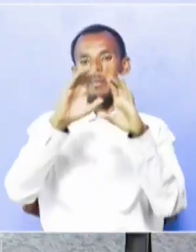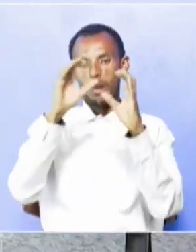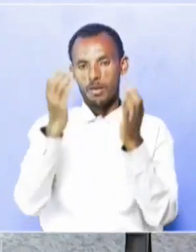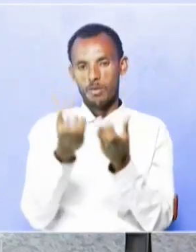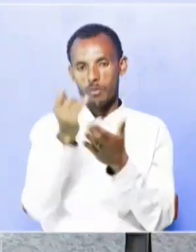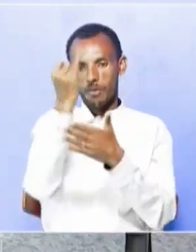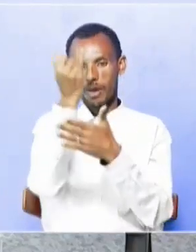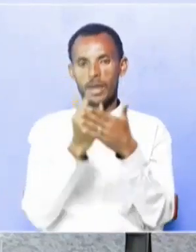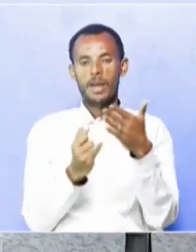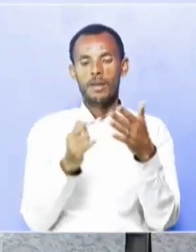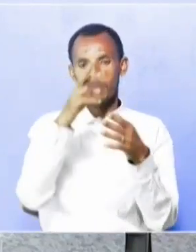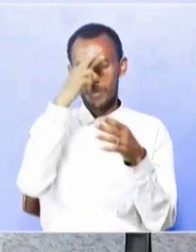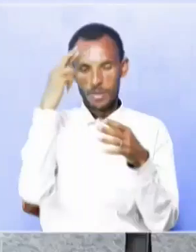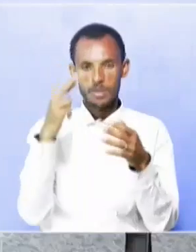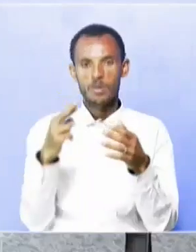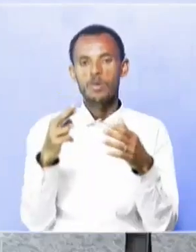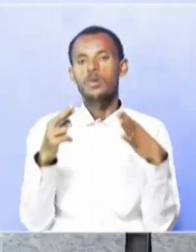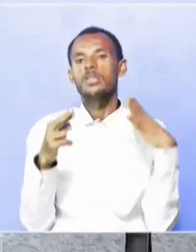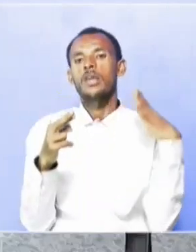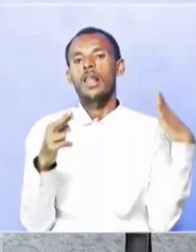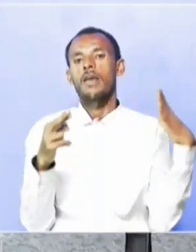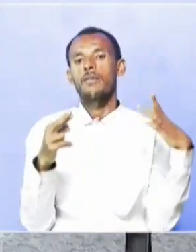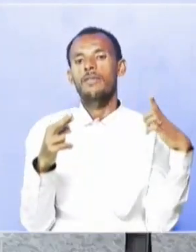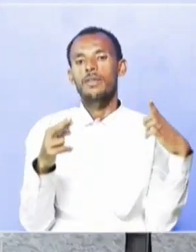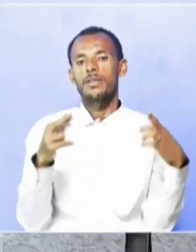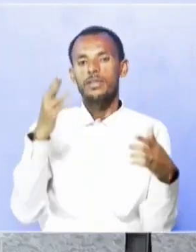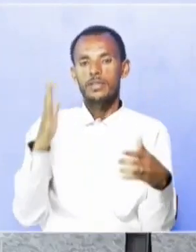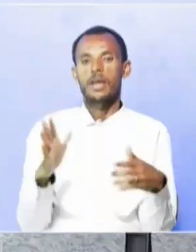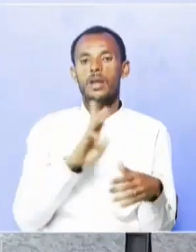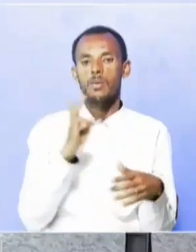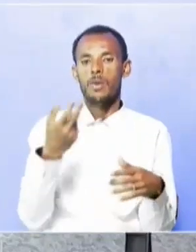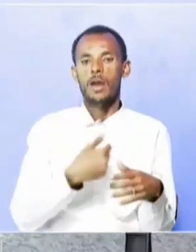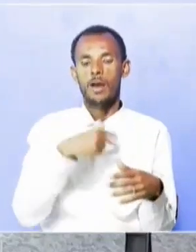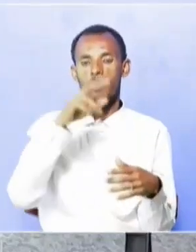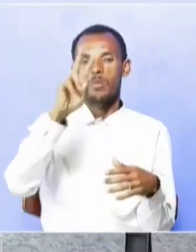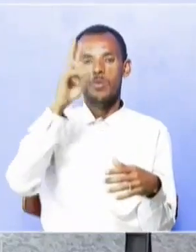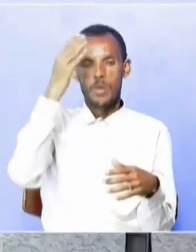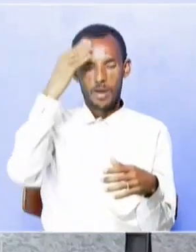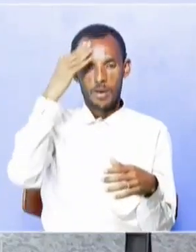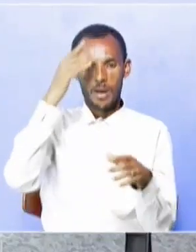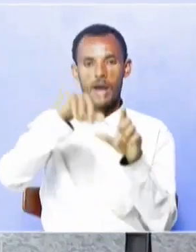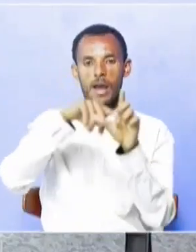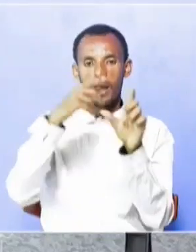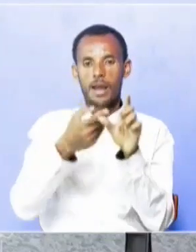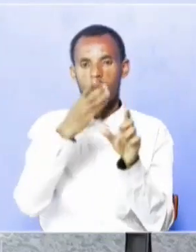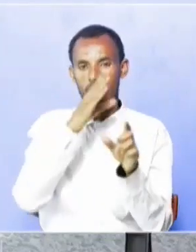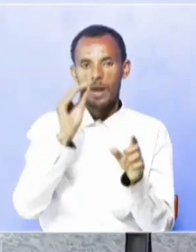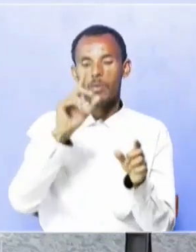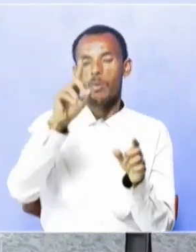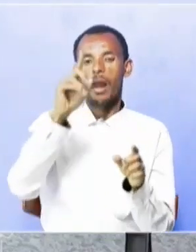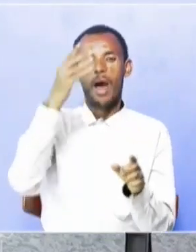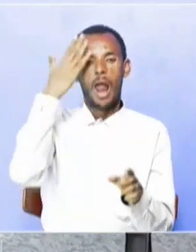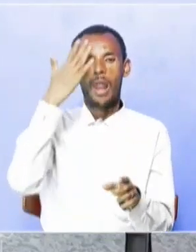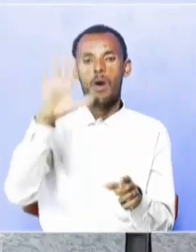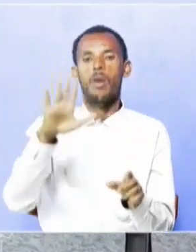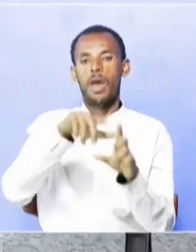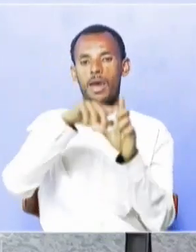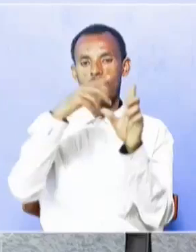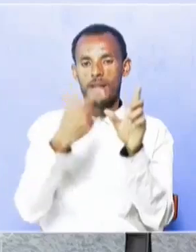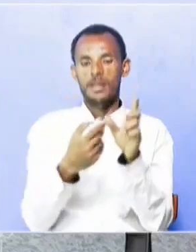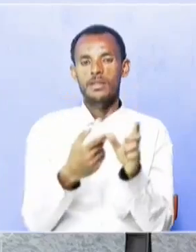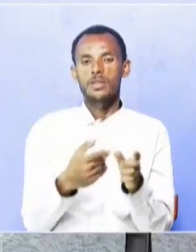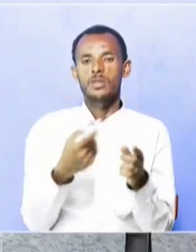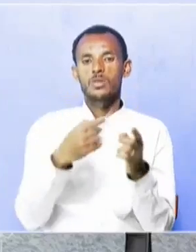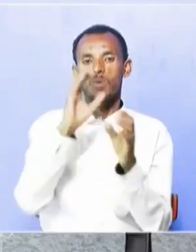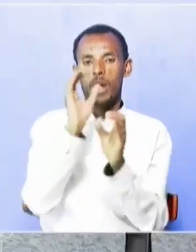figure, because on the left side we have two known angles and one unknown angle. Okay,